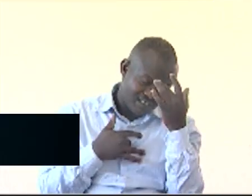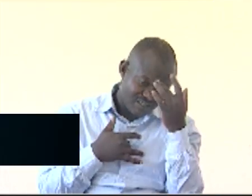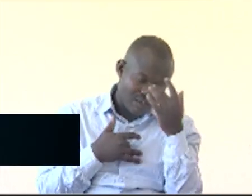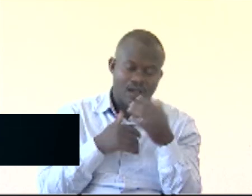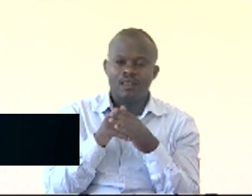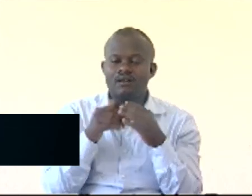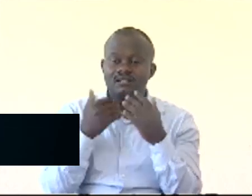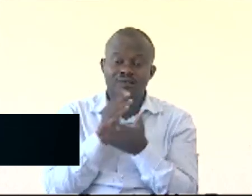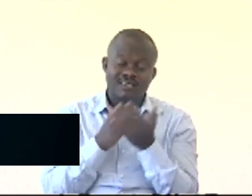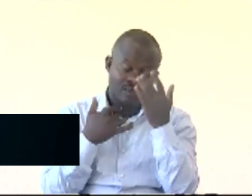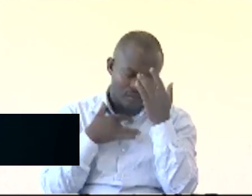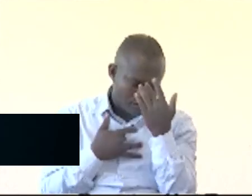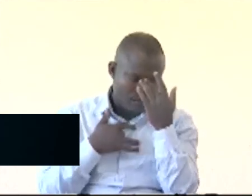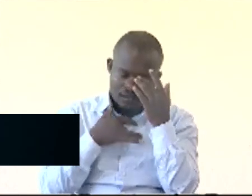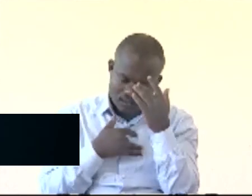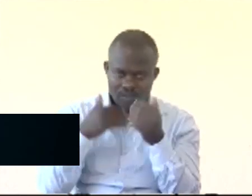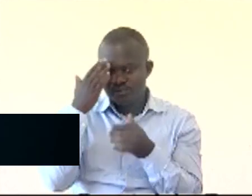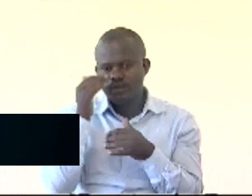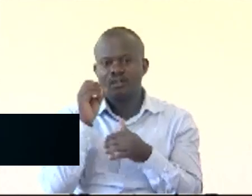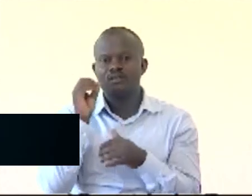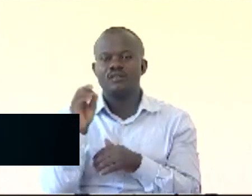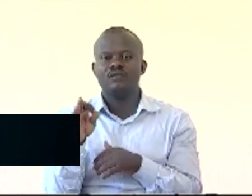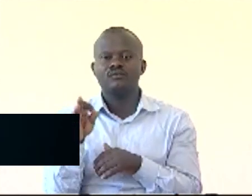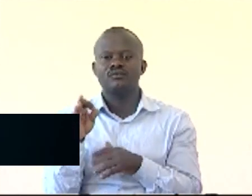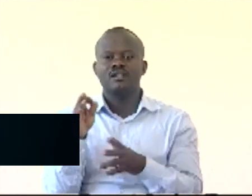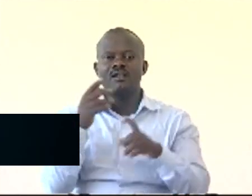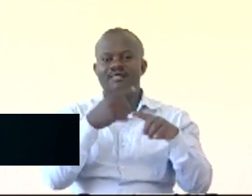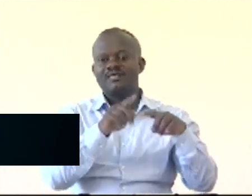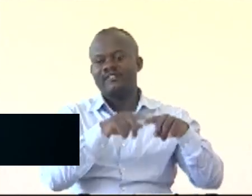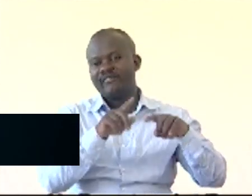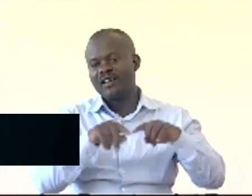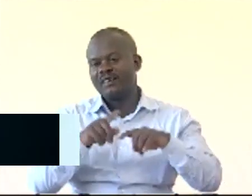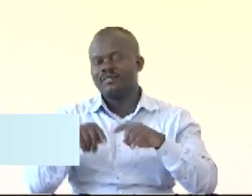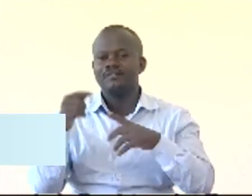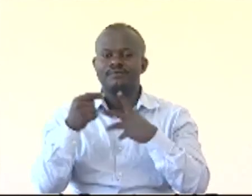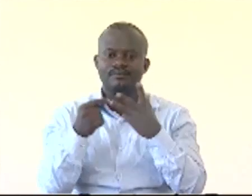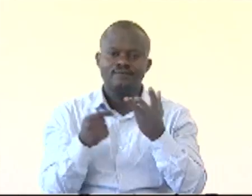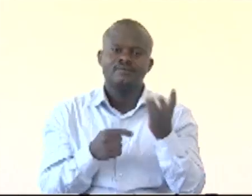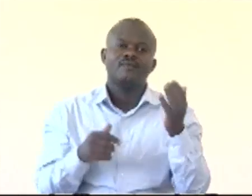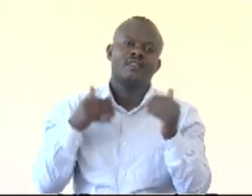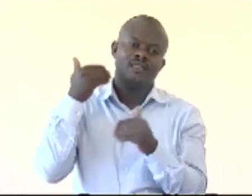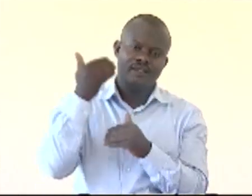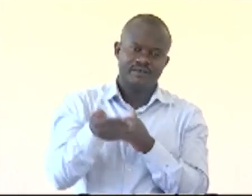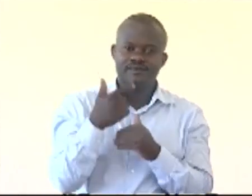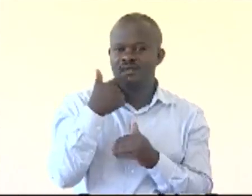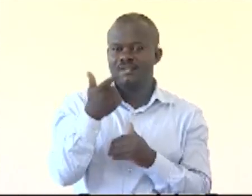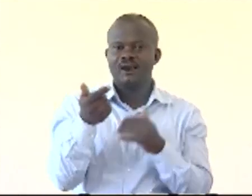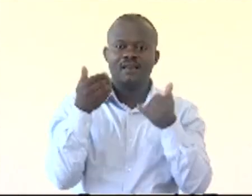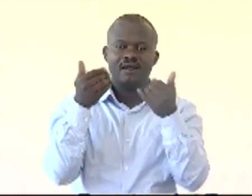sick because of different organisms. Let me say